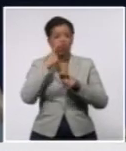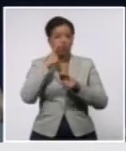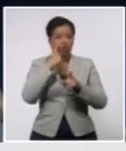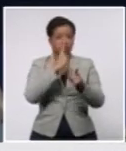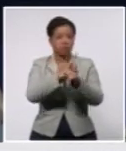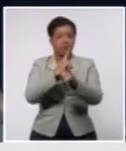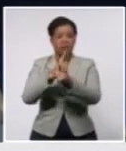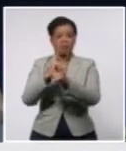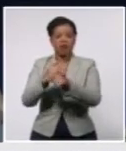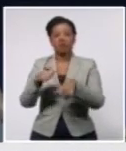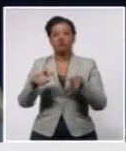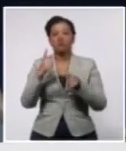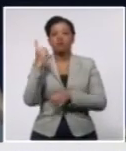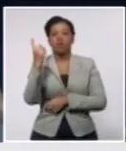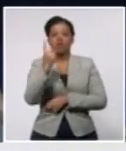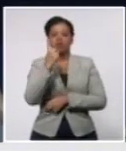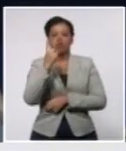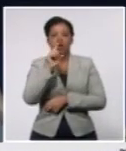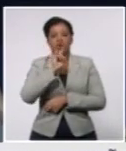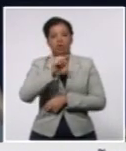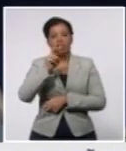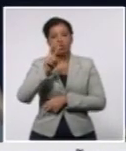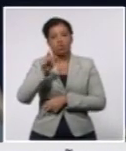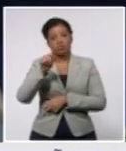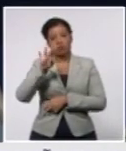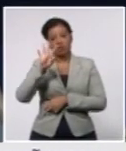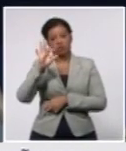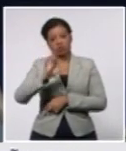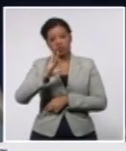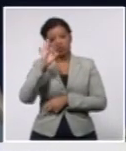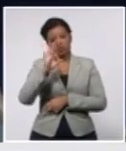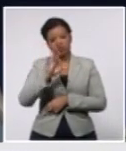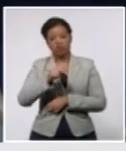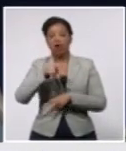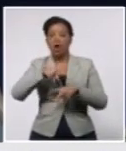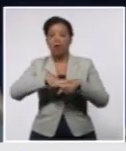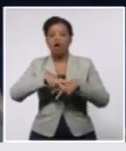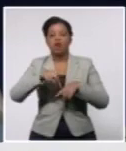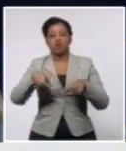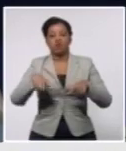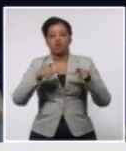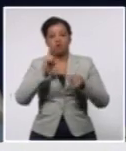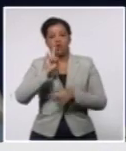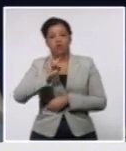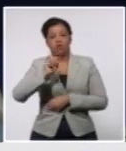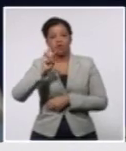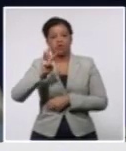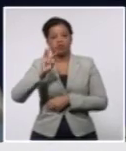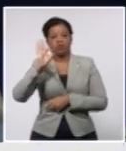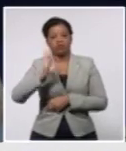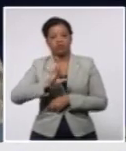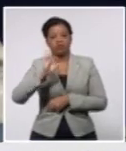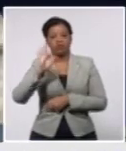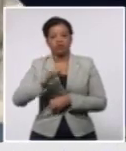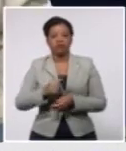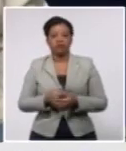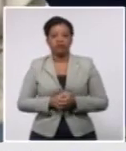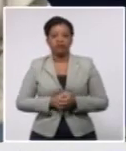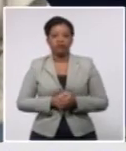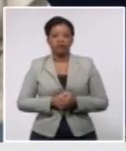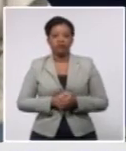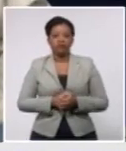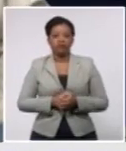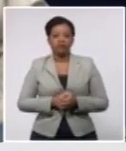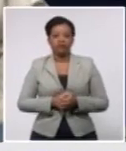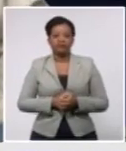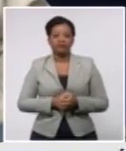in Havana. One is in the central Havana municipality, and the event reported in